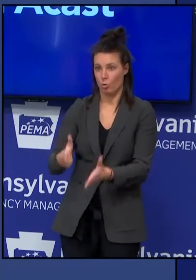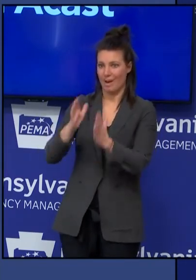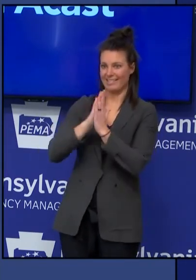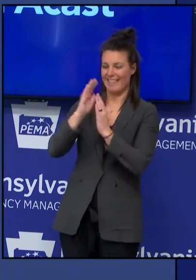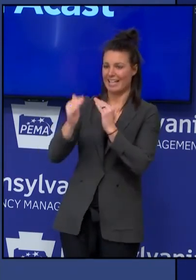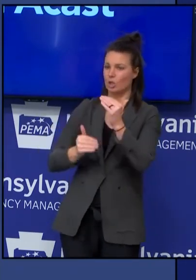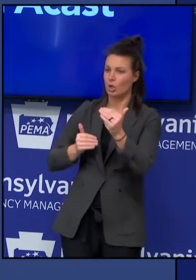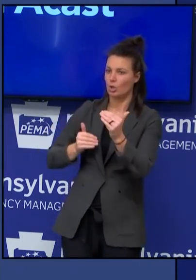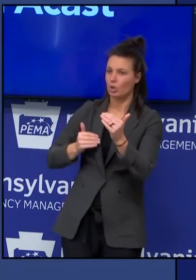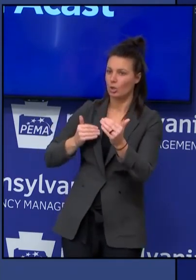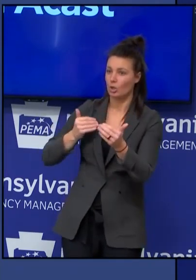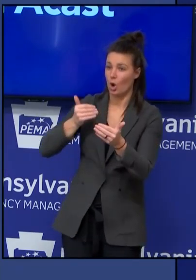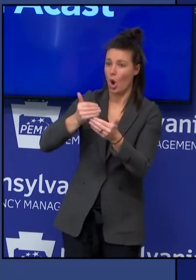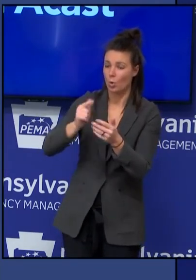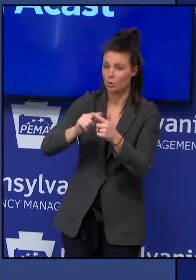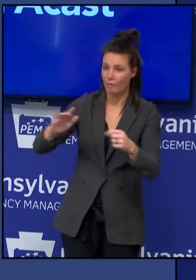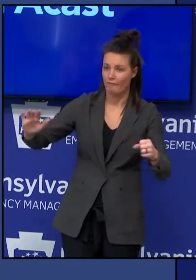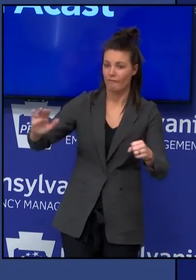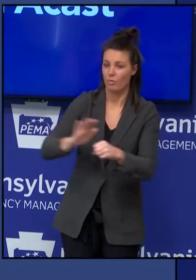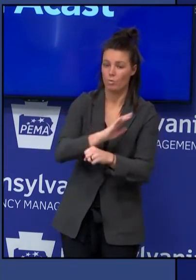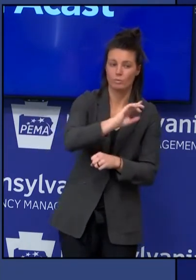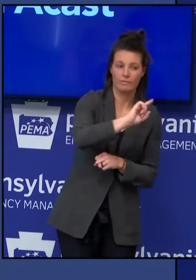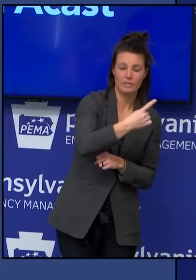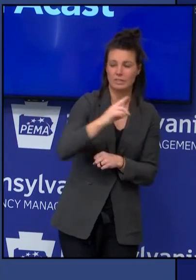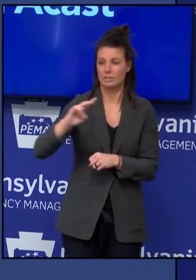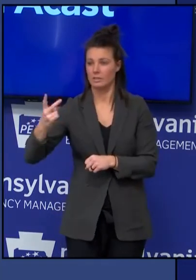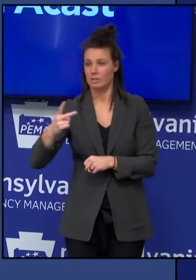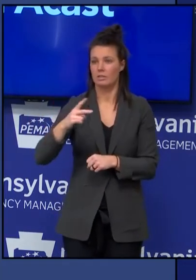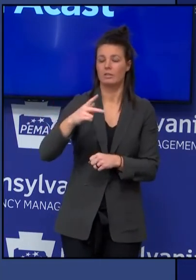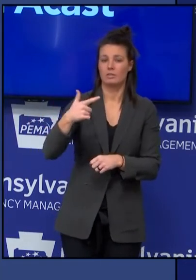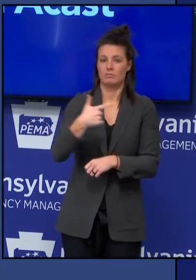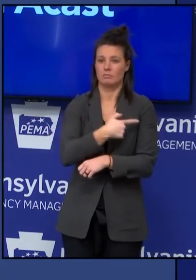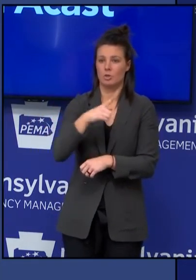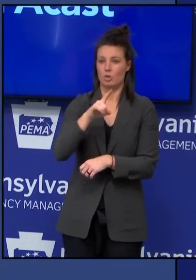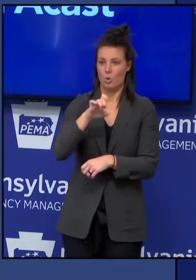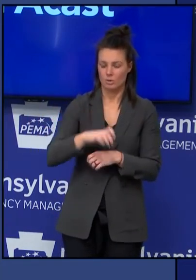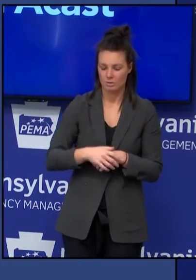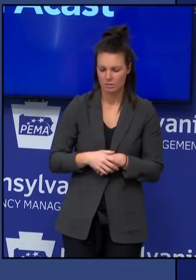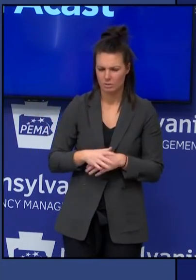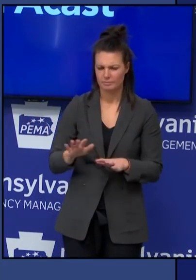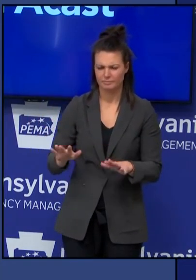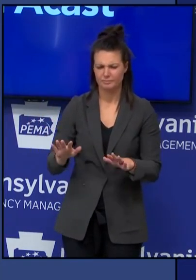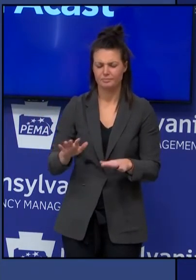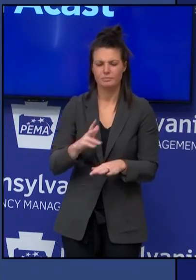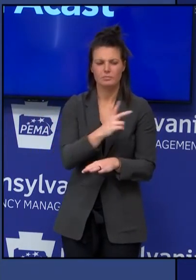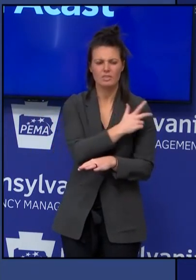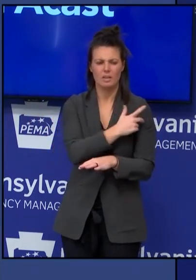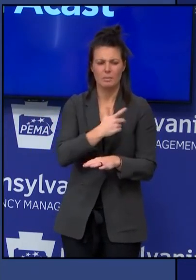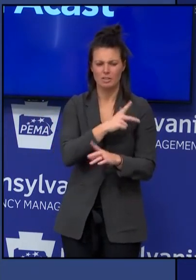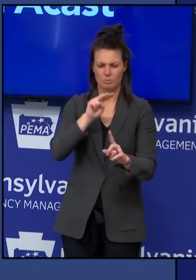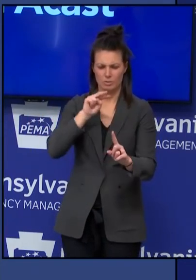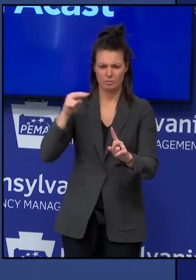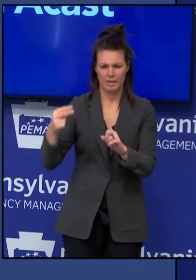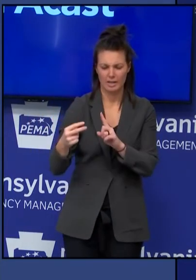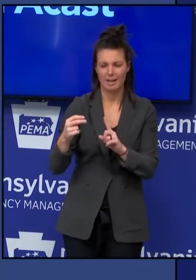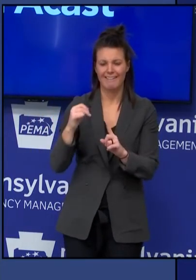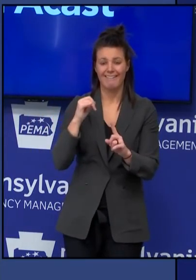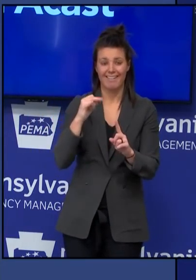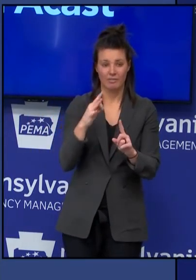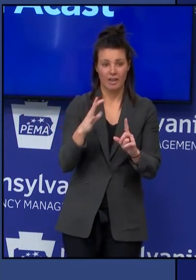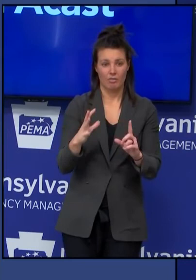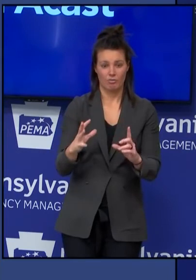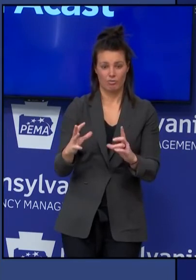our entire allocation of first and second doses of Moderna. So from the patient's standpoint, if they're receiving